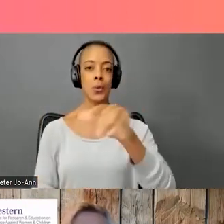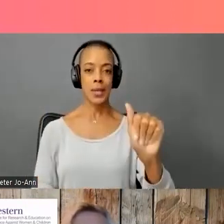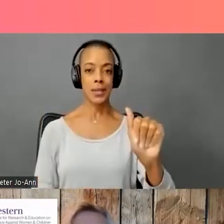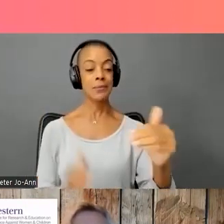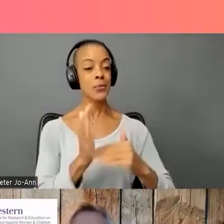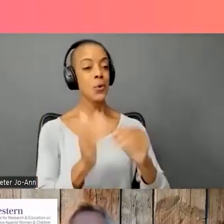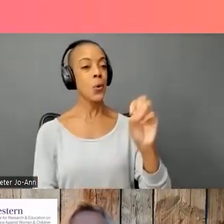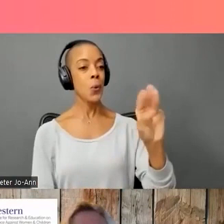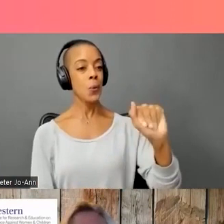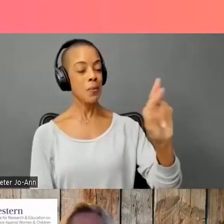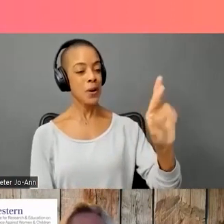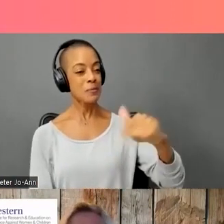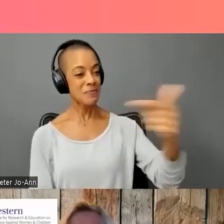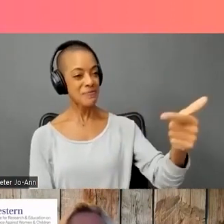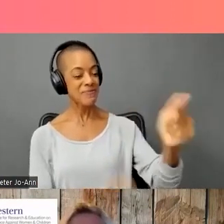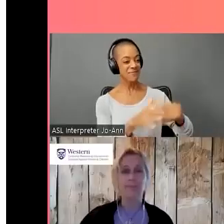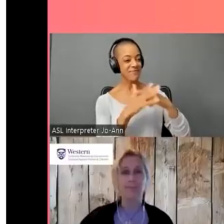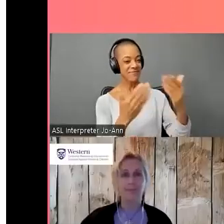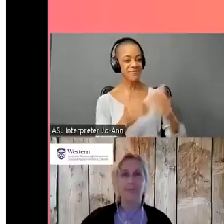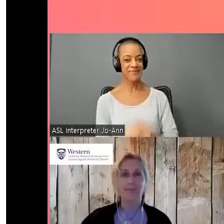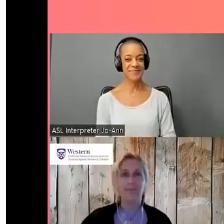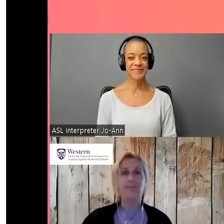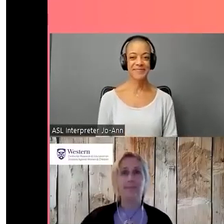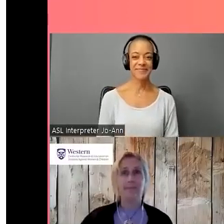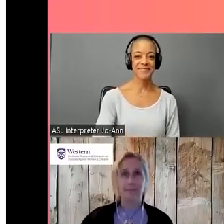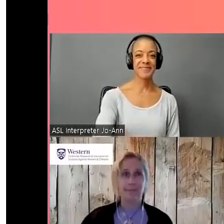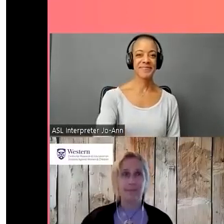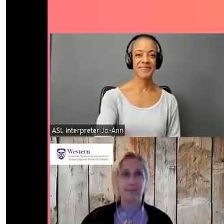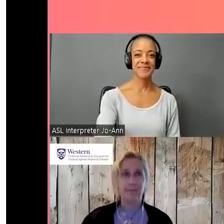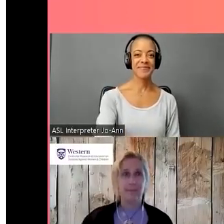Omar, I will pass it to you to get started.